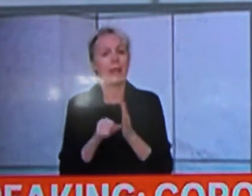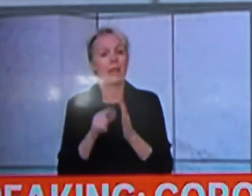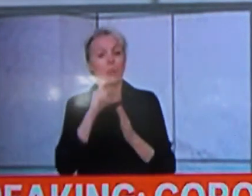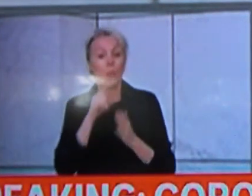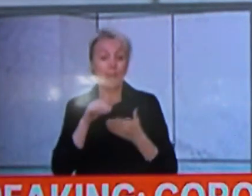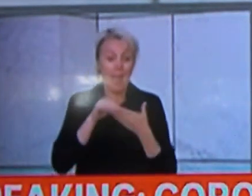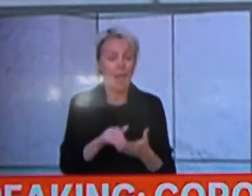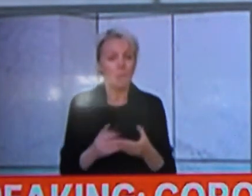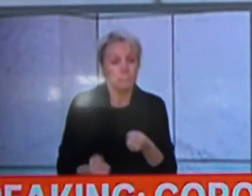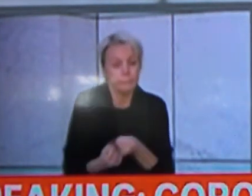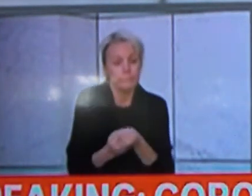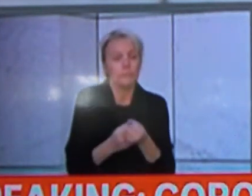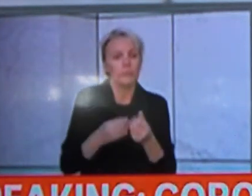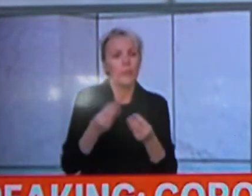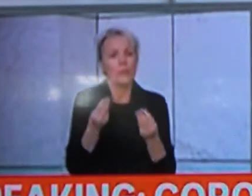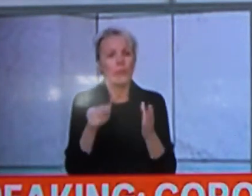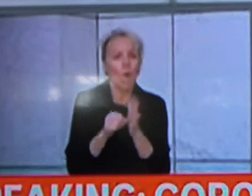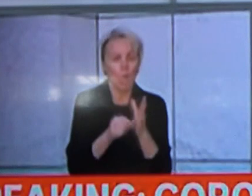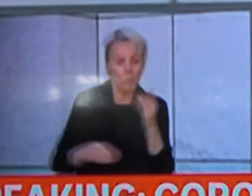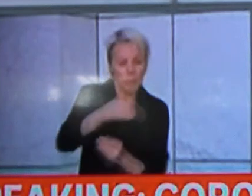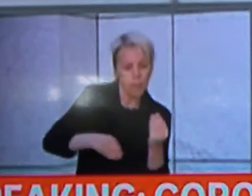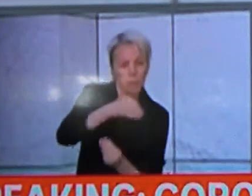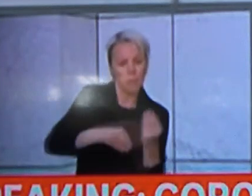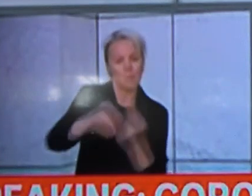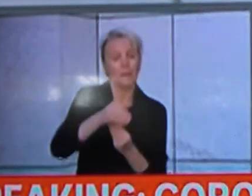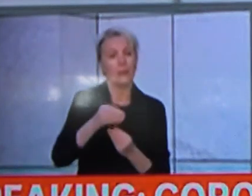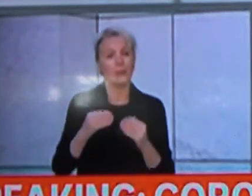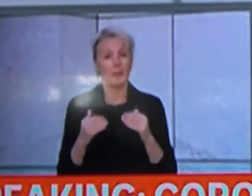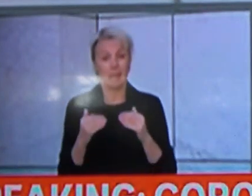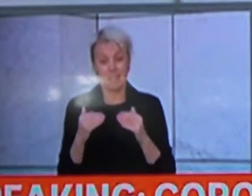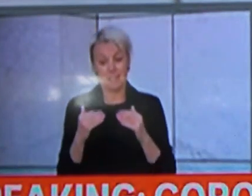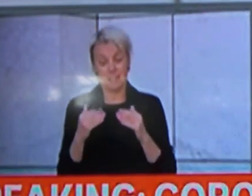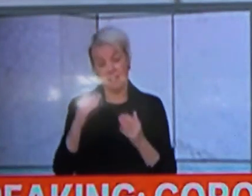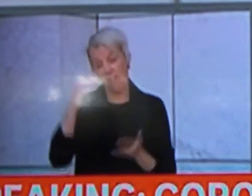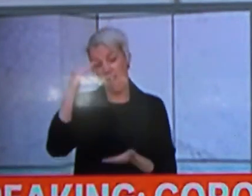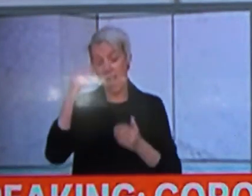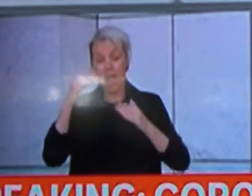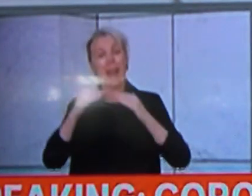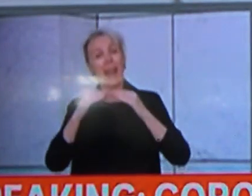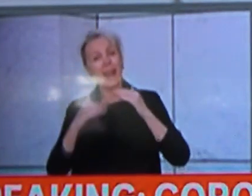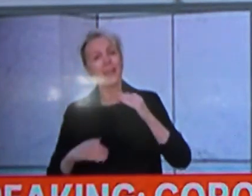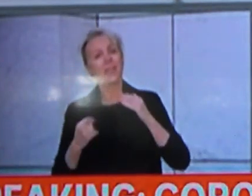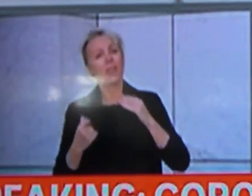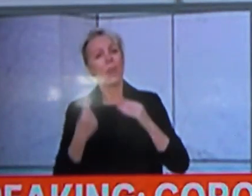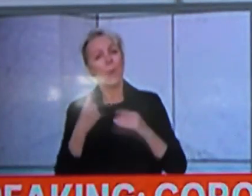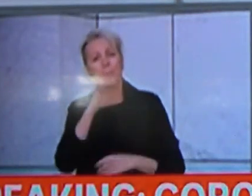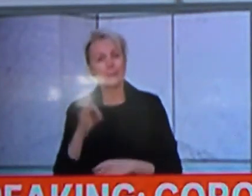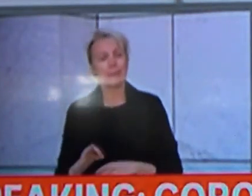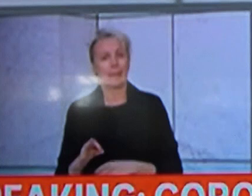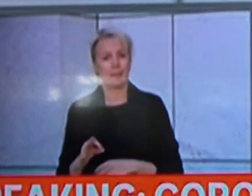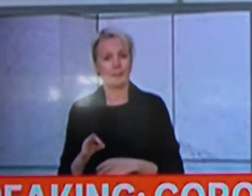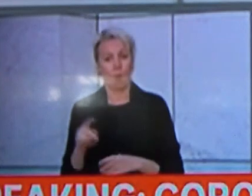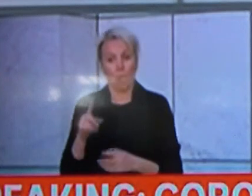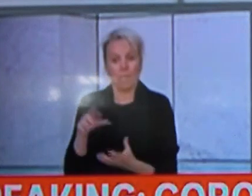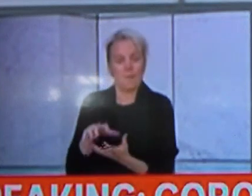about is less than 1% of the funds that are currently under management and superannuation. This is the people's money, and